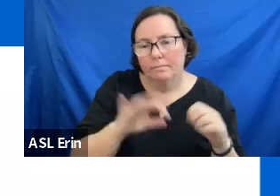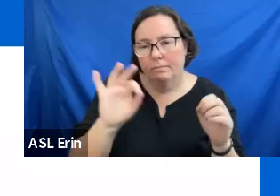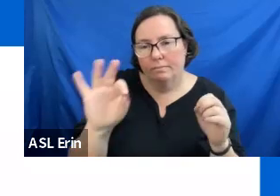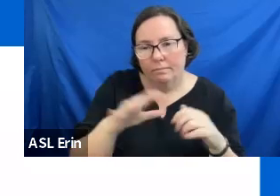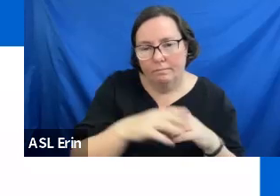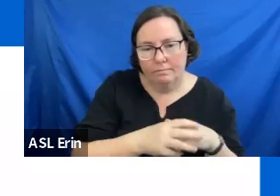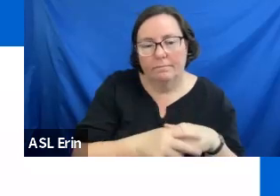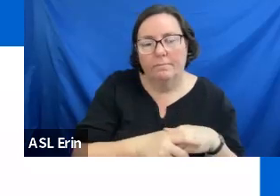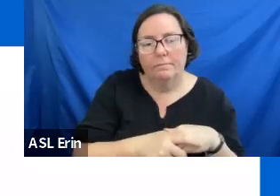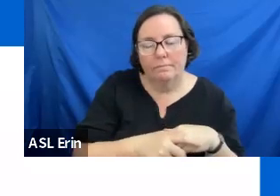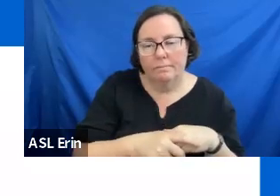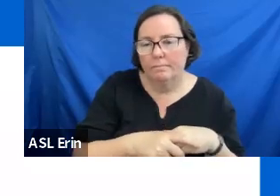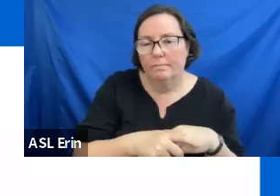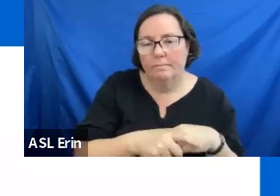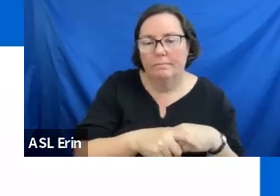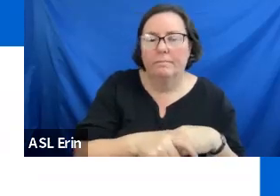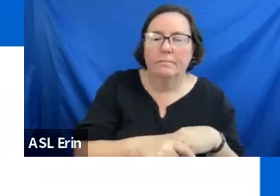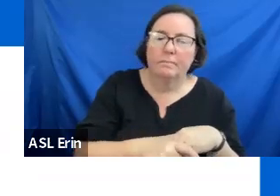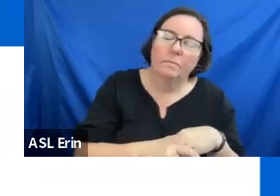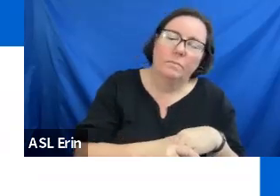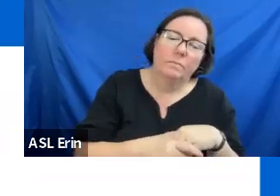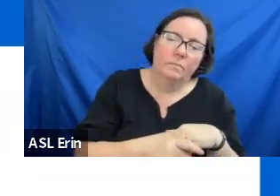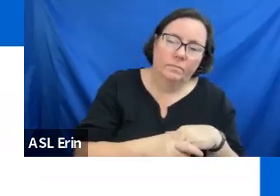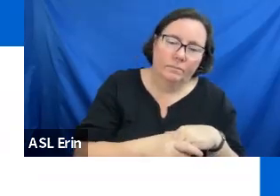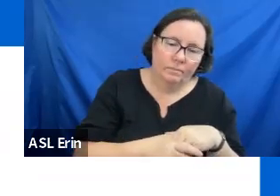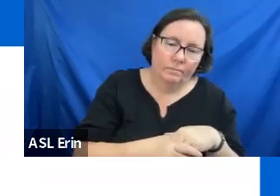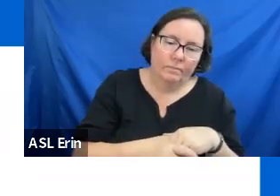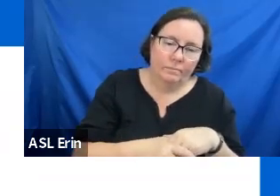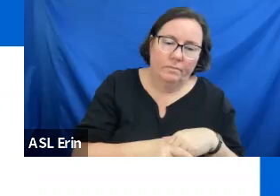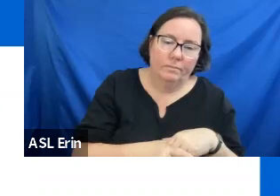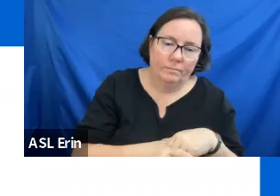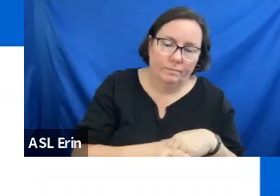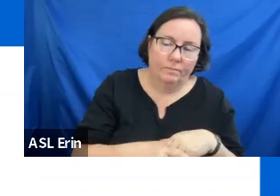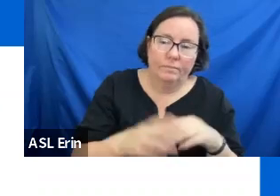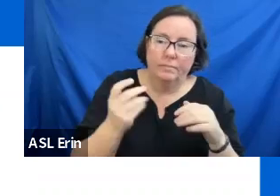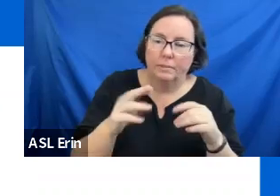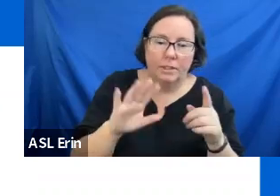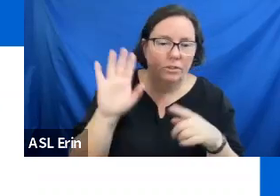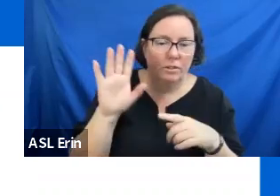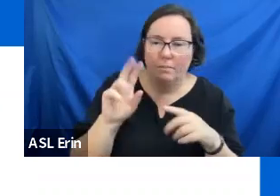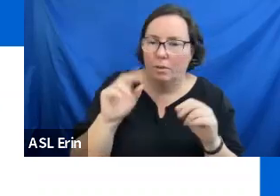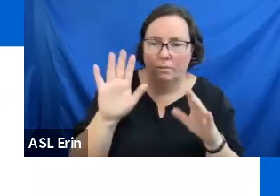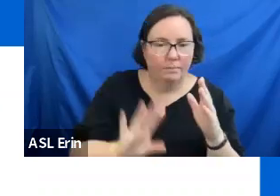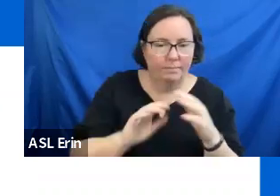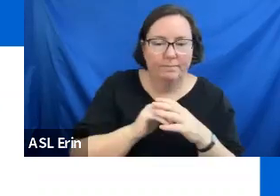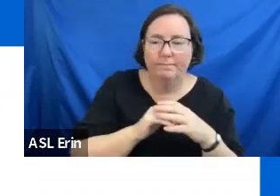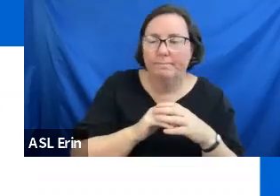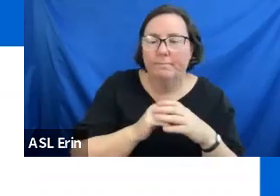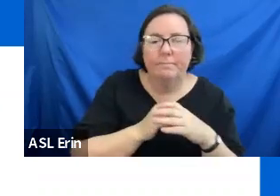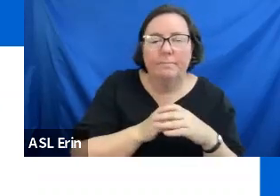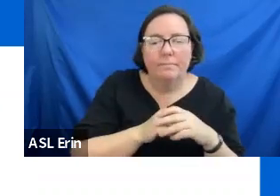record. Yes, thank you. Mr. Contenpassis? No.